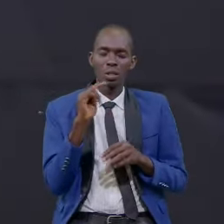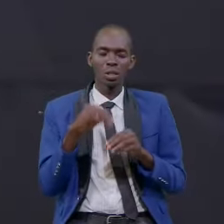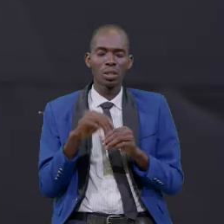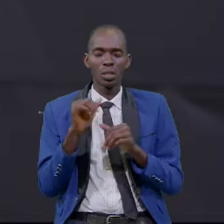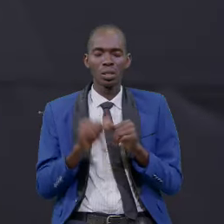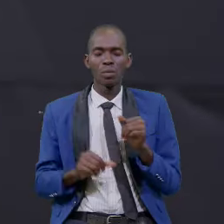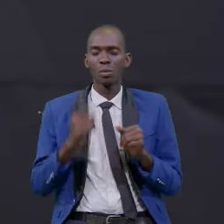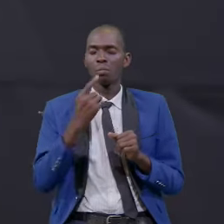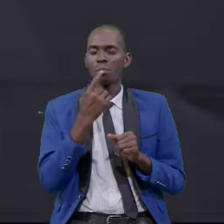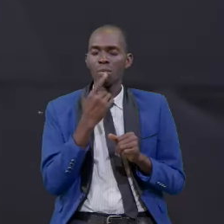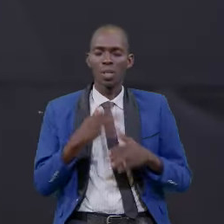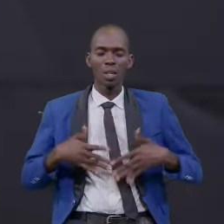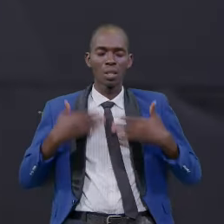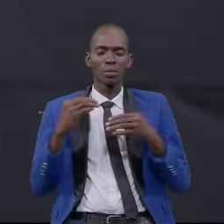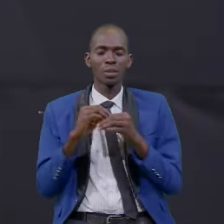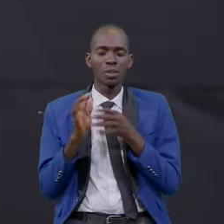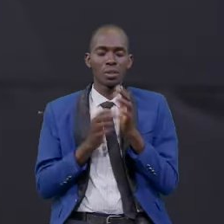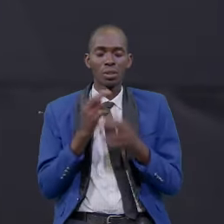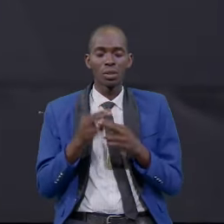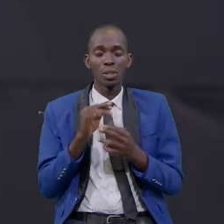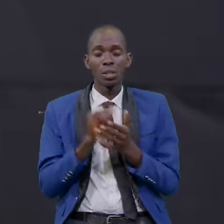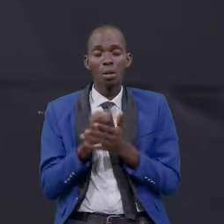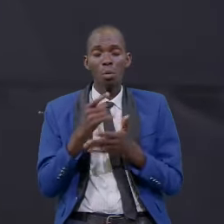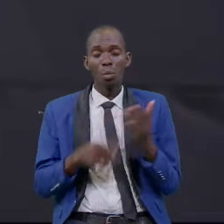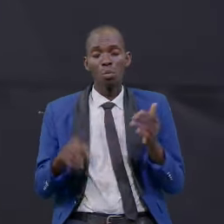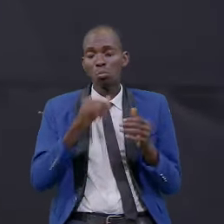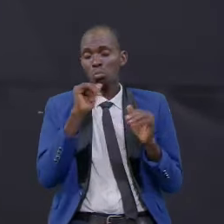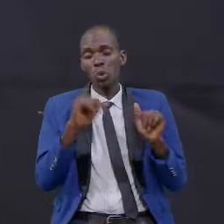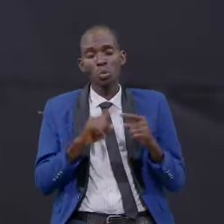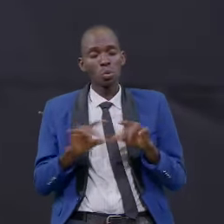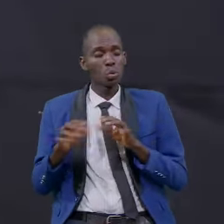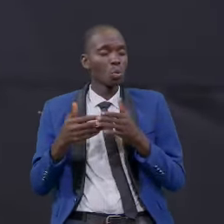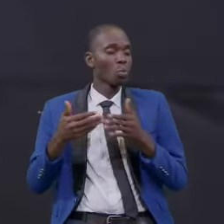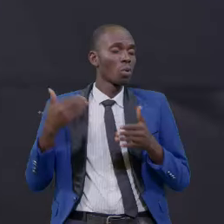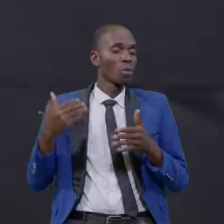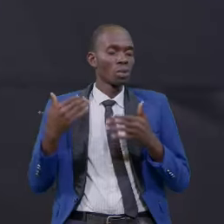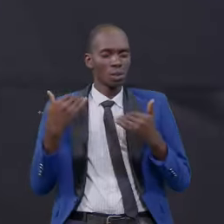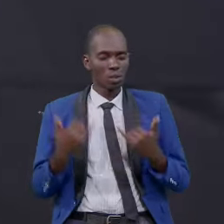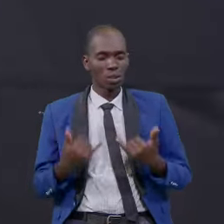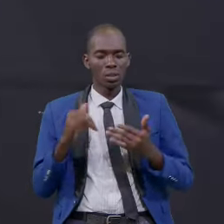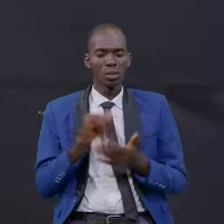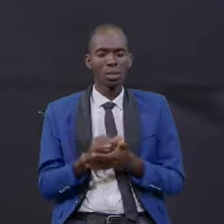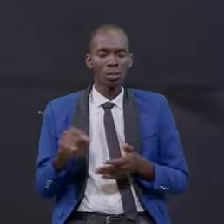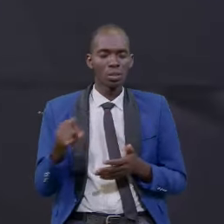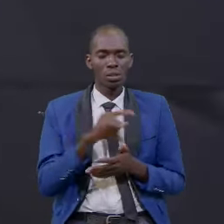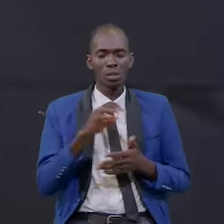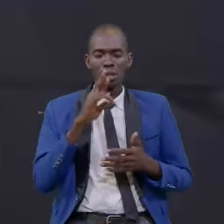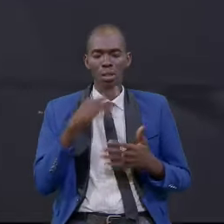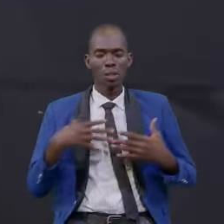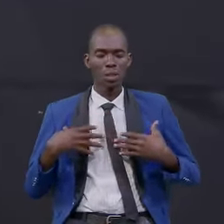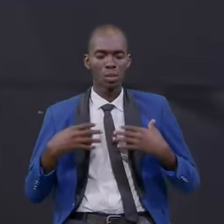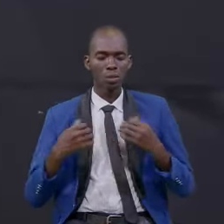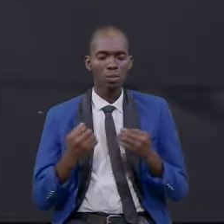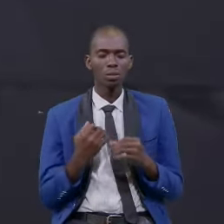mouth that what they were not able to do before, now that they are healed, now that they are delivered, they'll